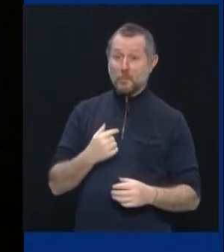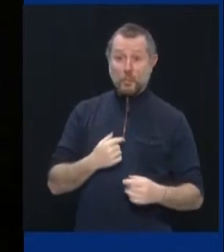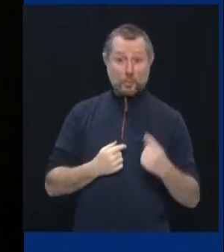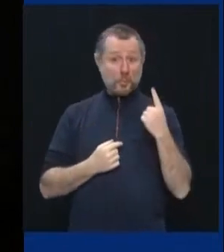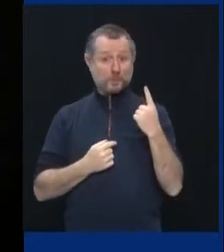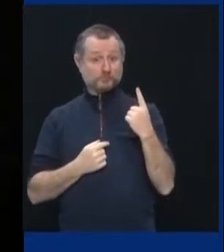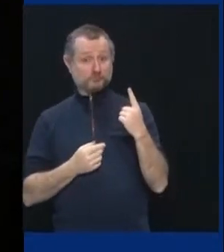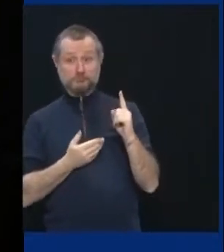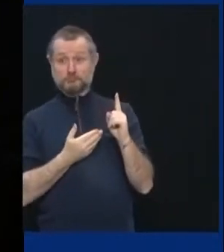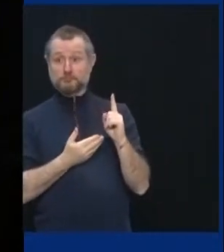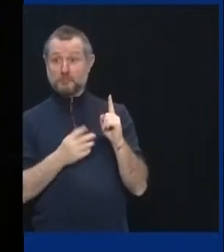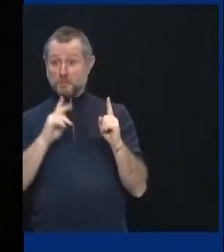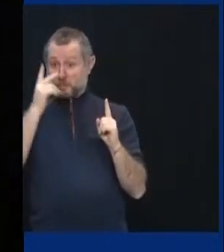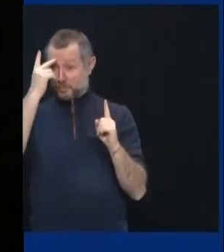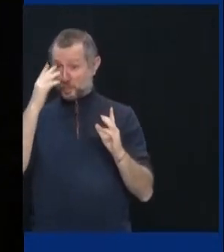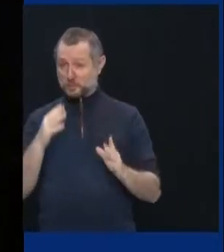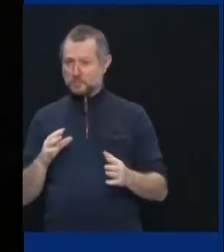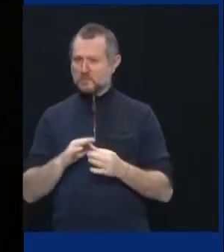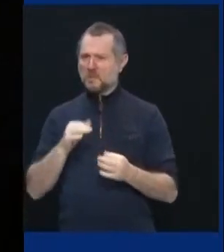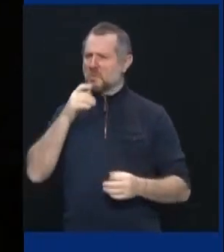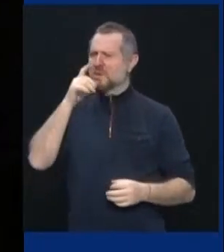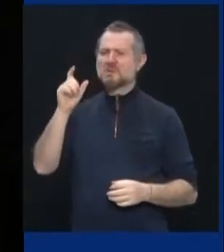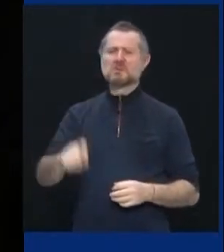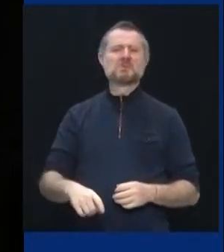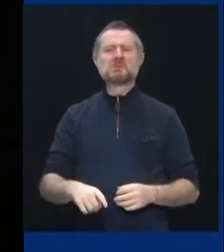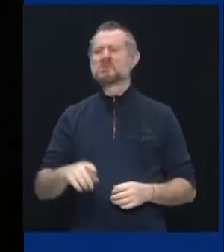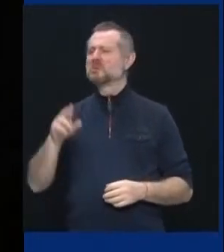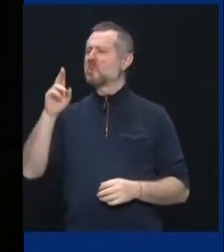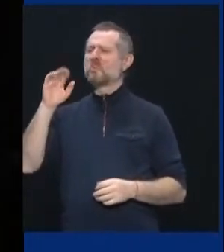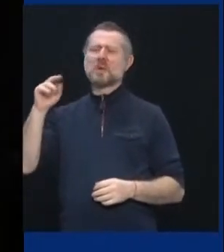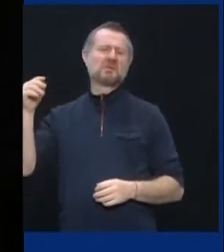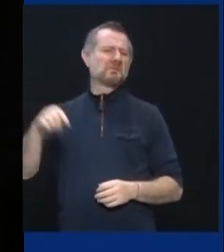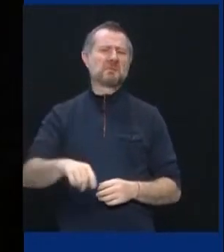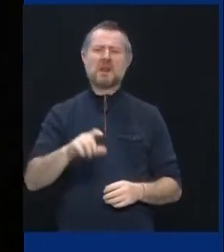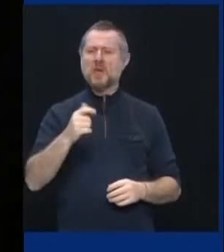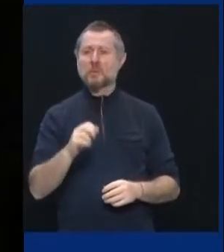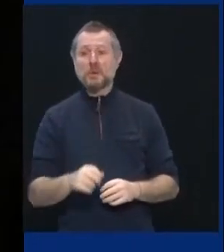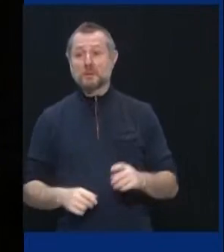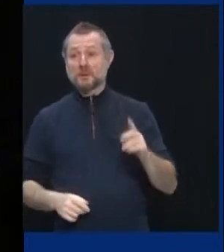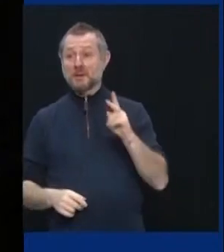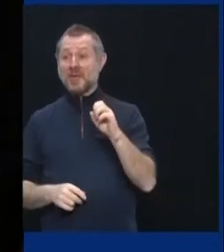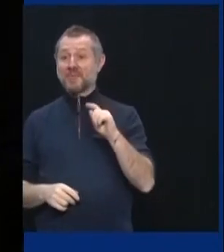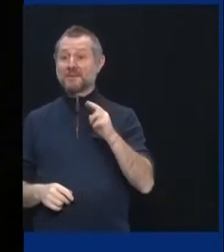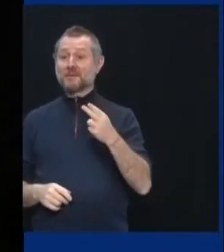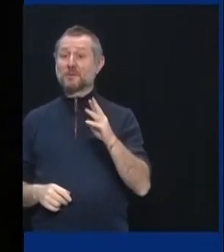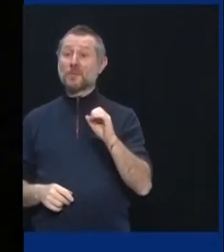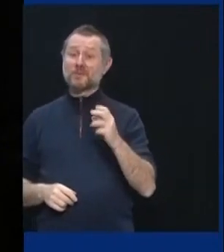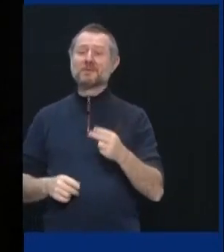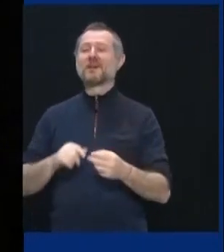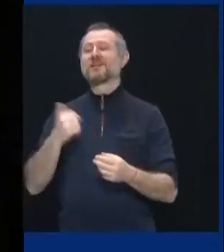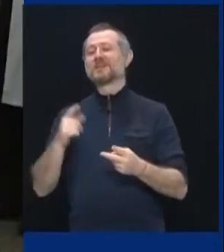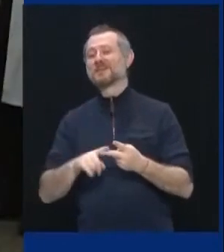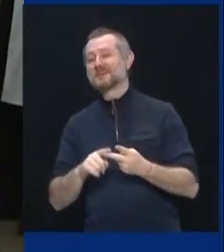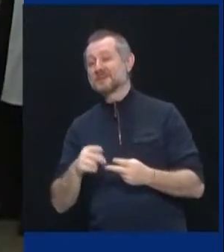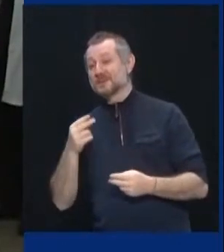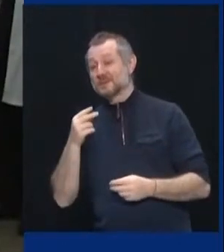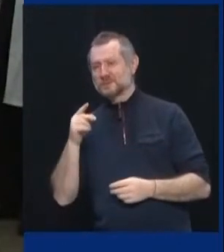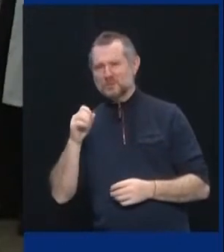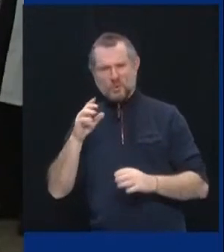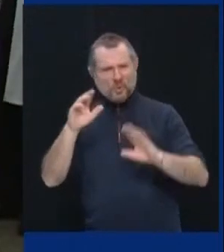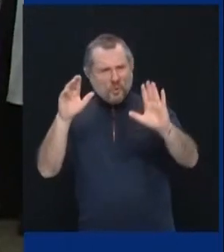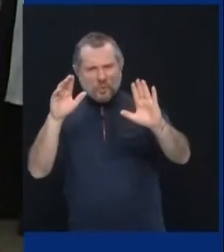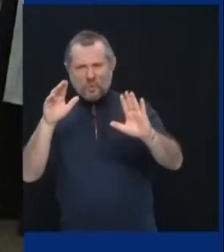here. And Keith Wright and Hazel Dukes went to Sirius with you. That's right. I put the breakfast